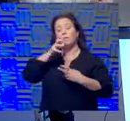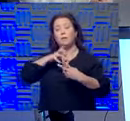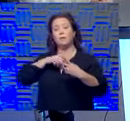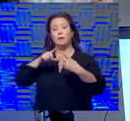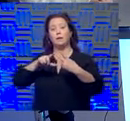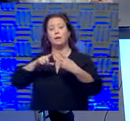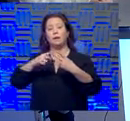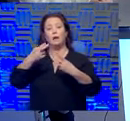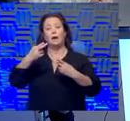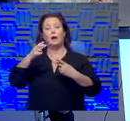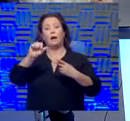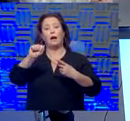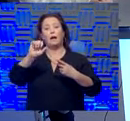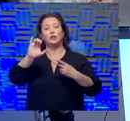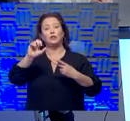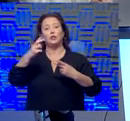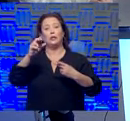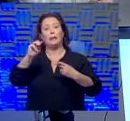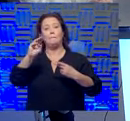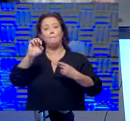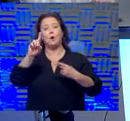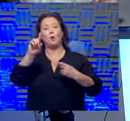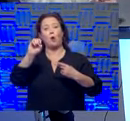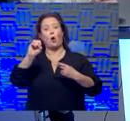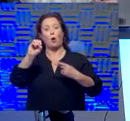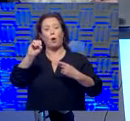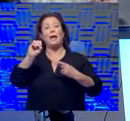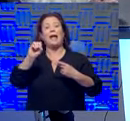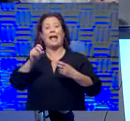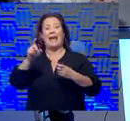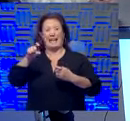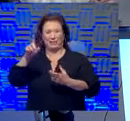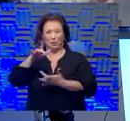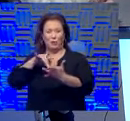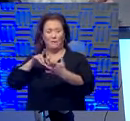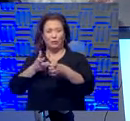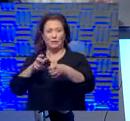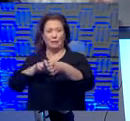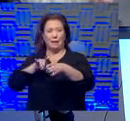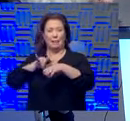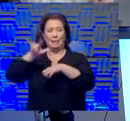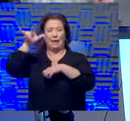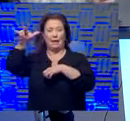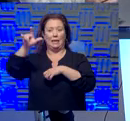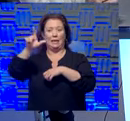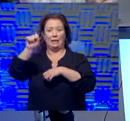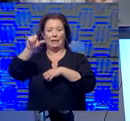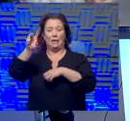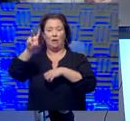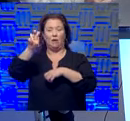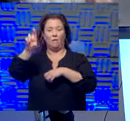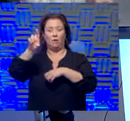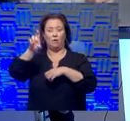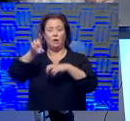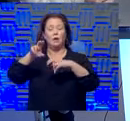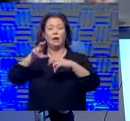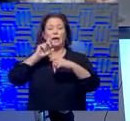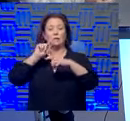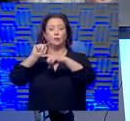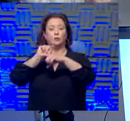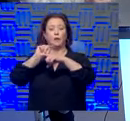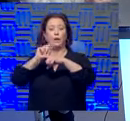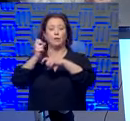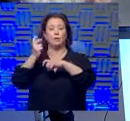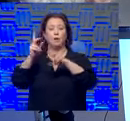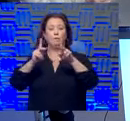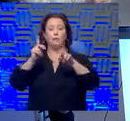has Hashimoto's. She has to travel. She has to get on a plane twice, have a layover, has to train 12 people, and she's